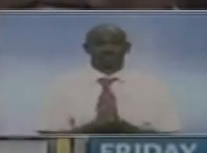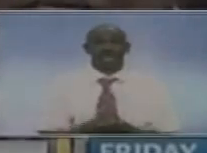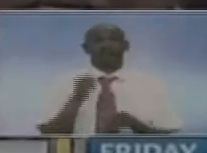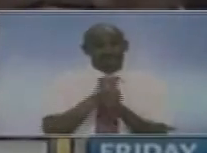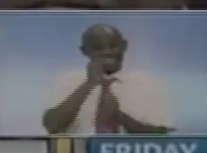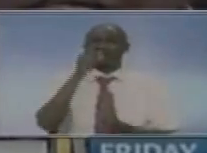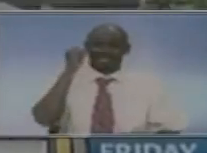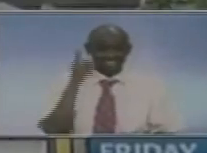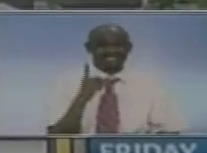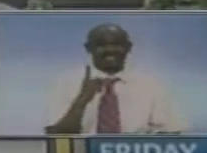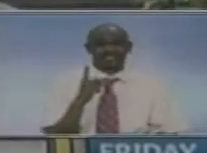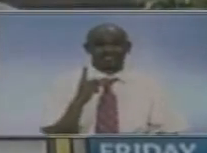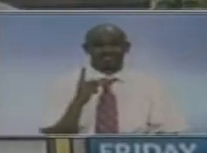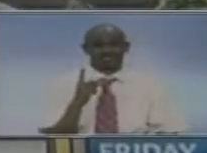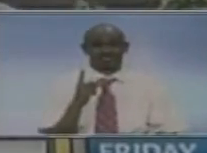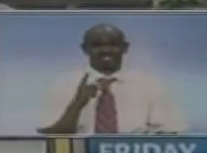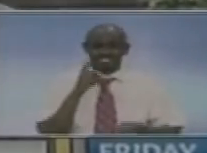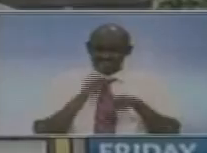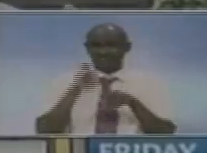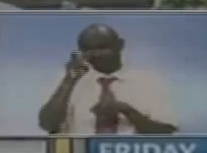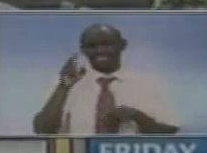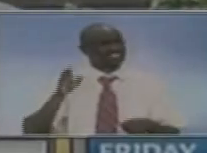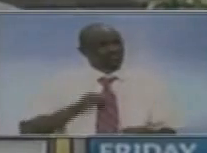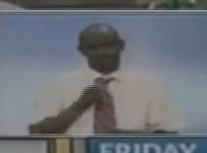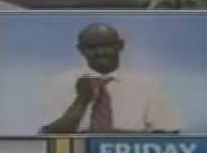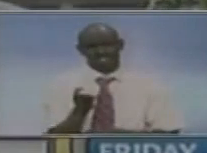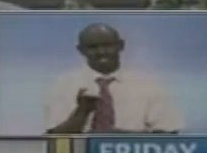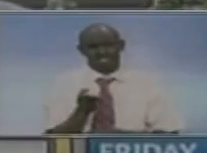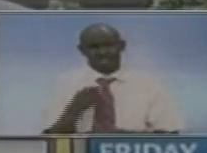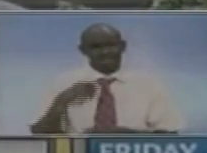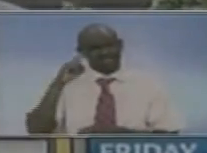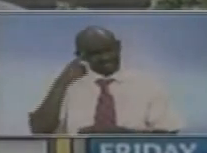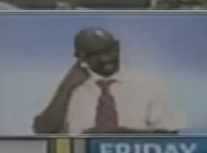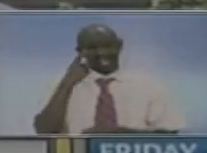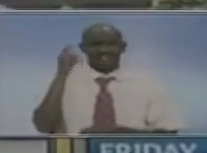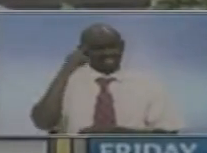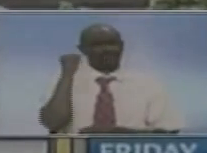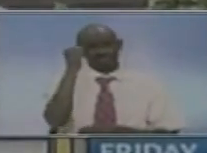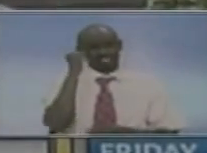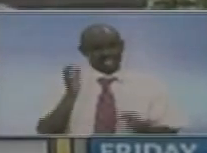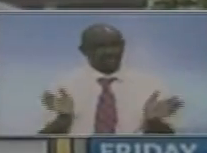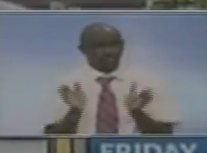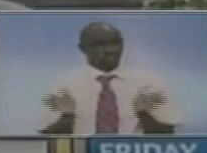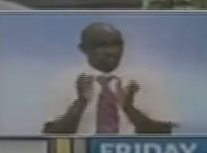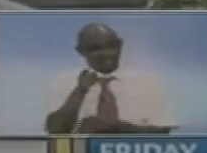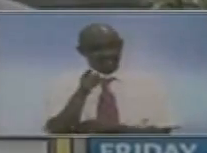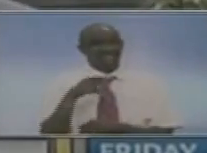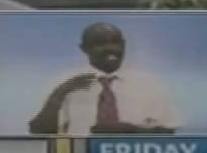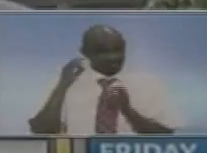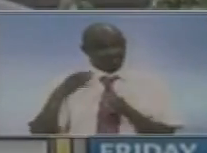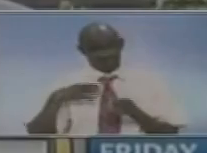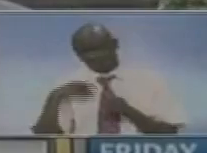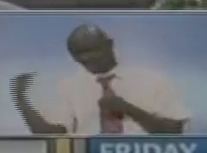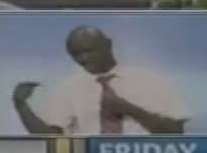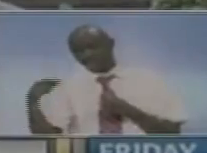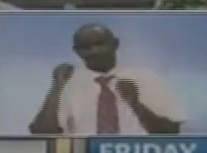them understand. When you see these ladies, I think they were politically motivated to go there. And the people behind this